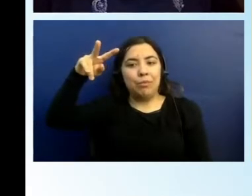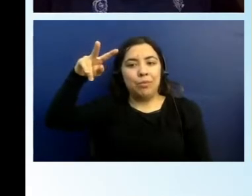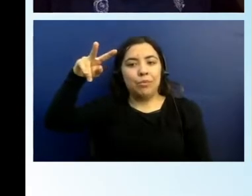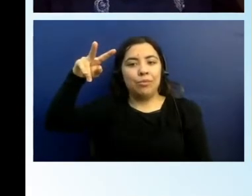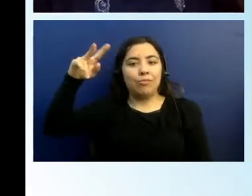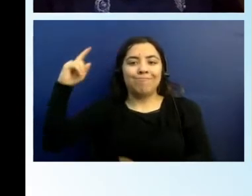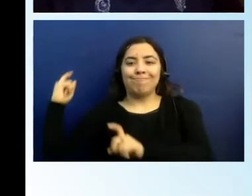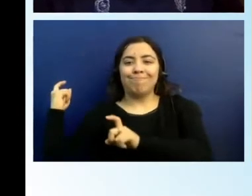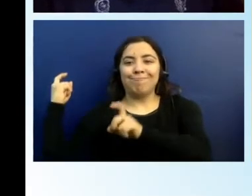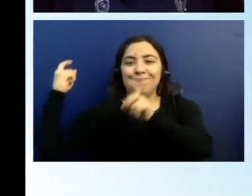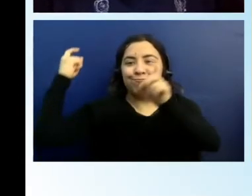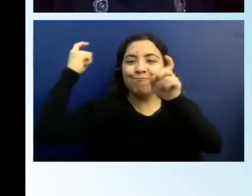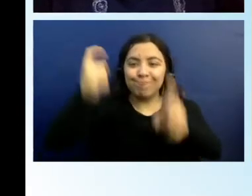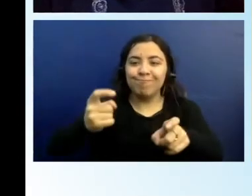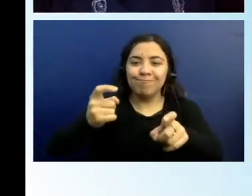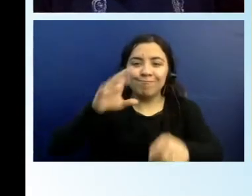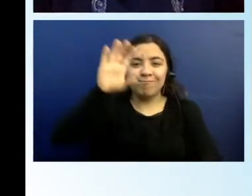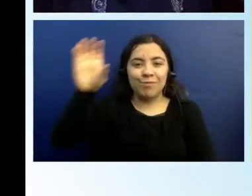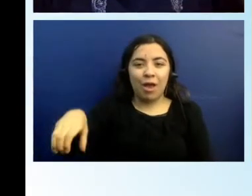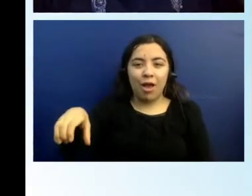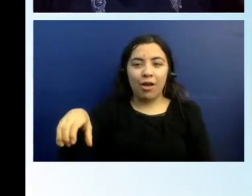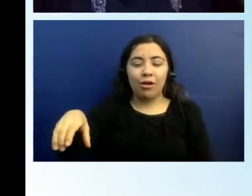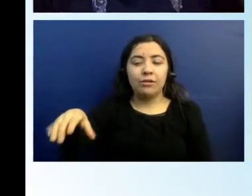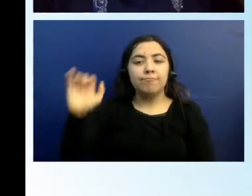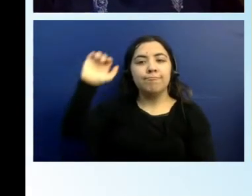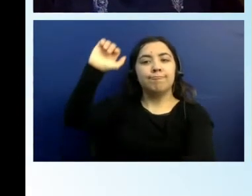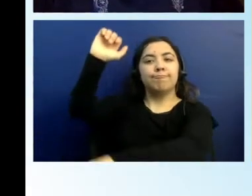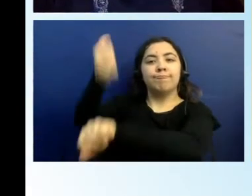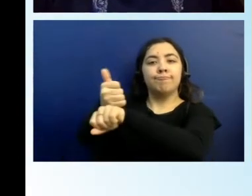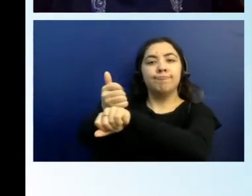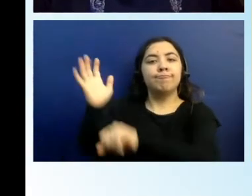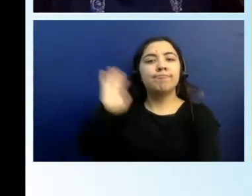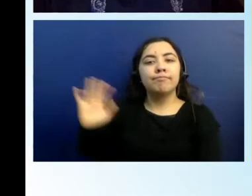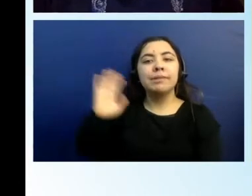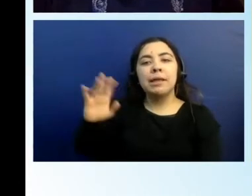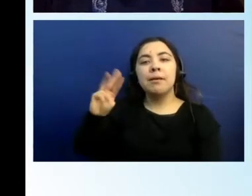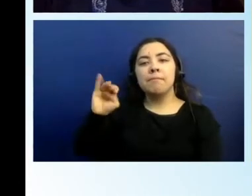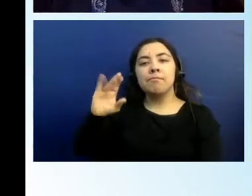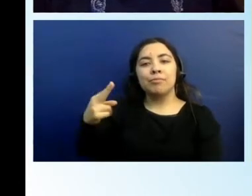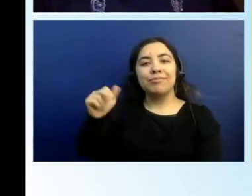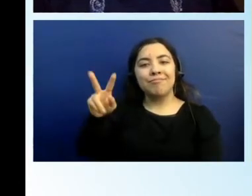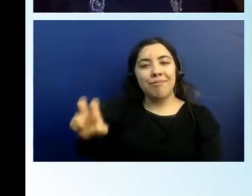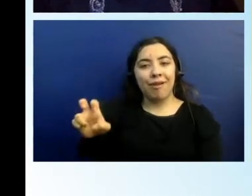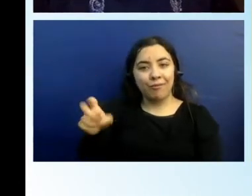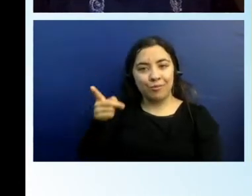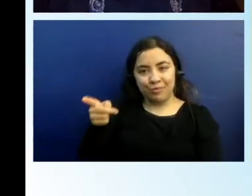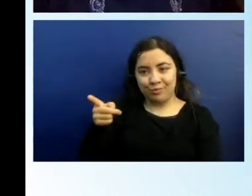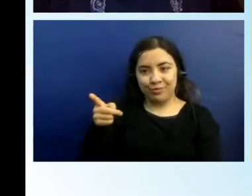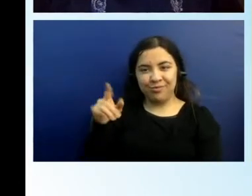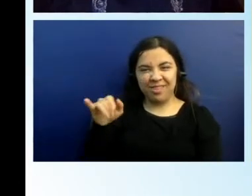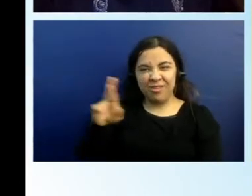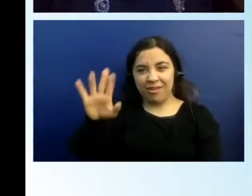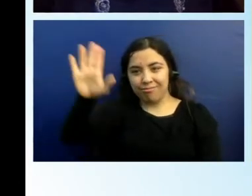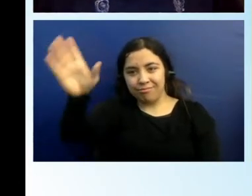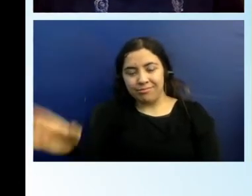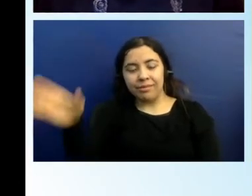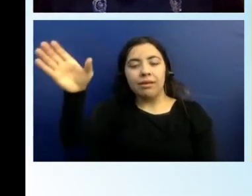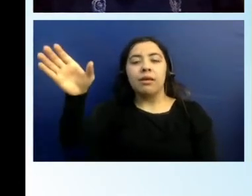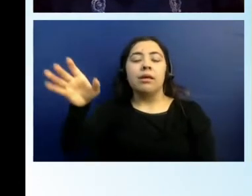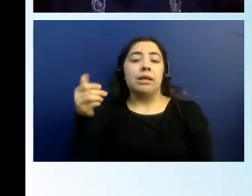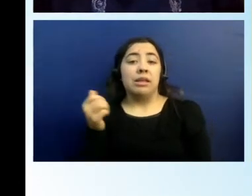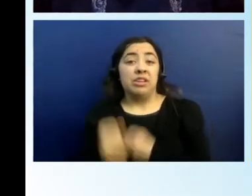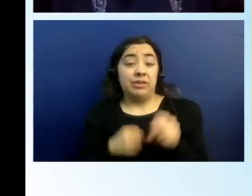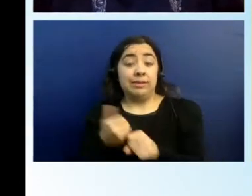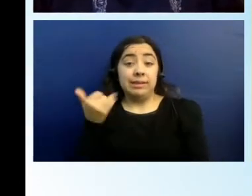gift. It went up on Michigan Avenue. And then in 1999, when the population of Mexicans